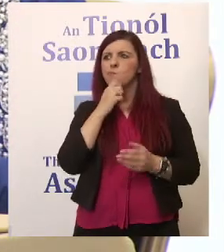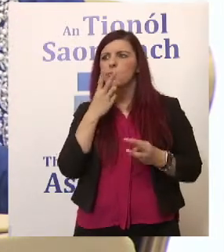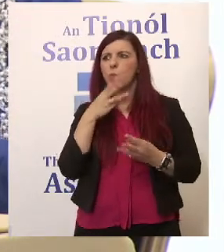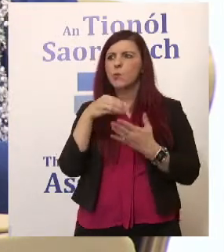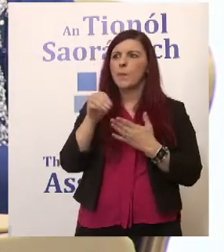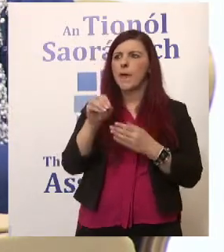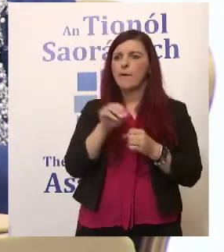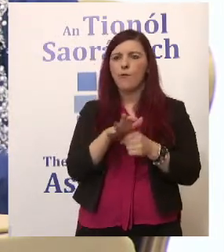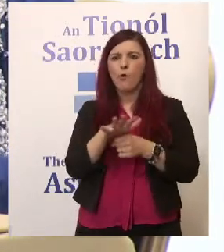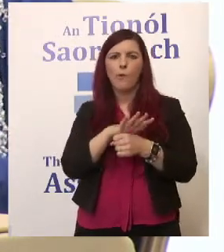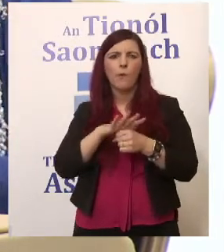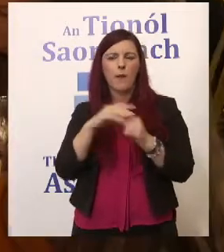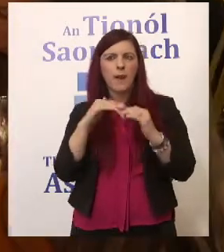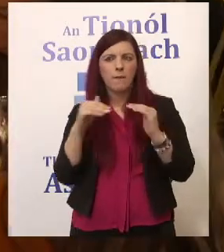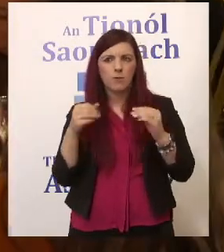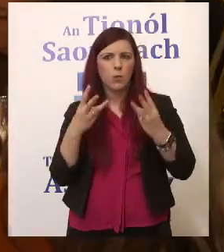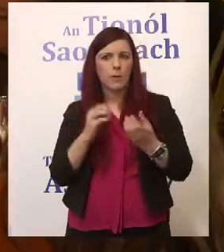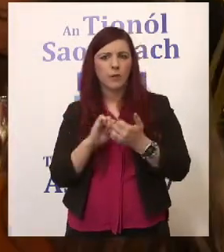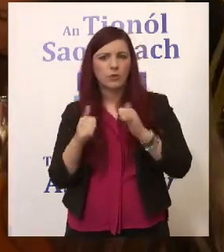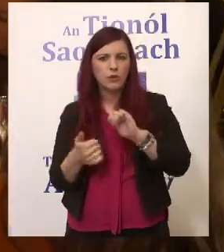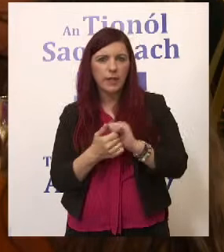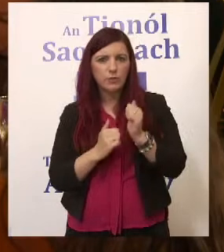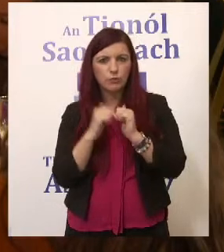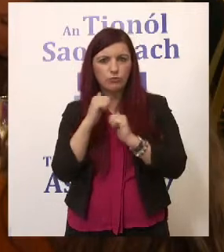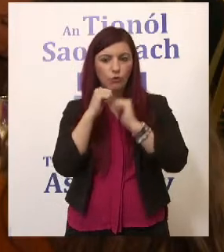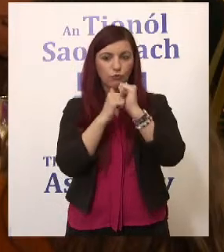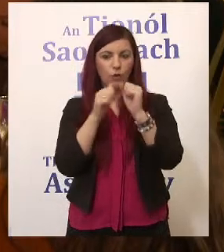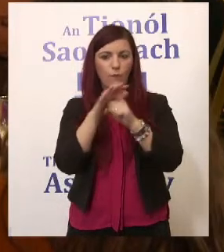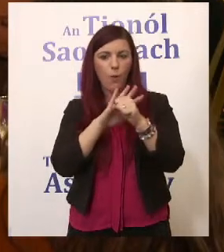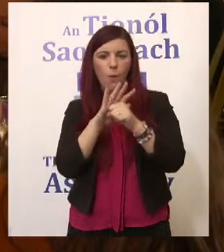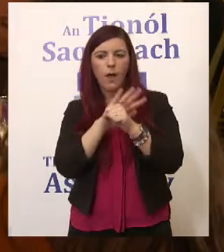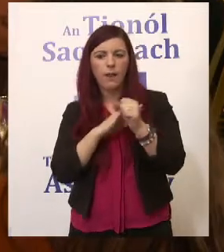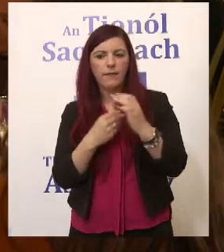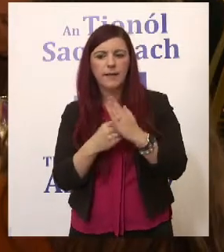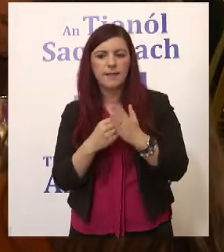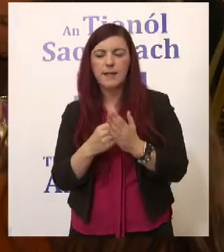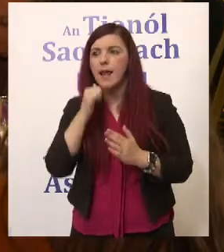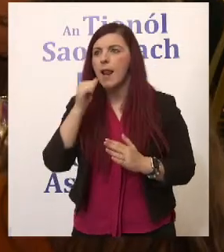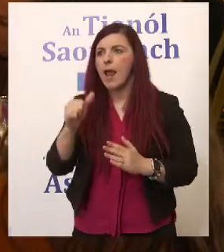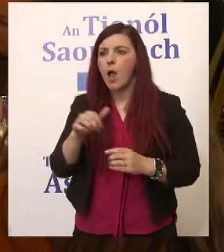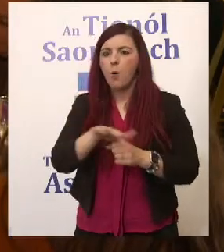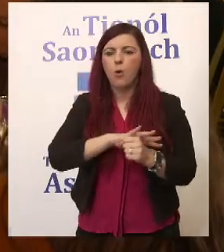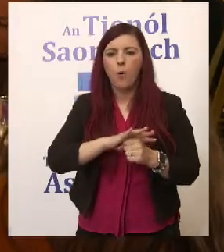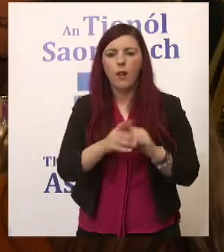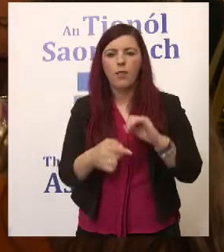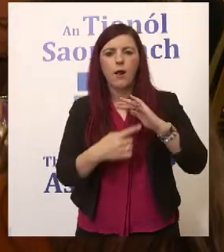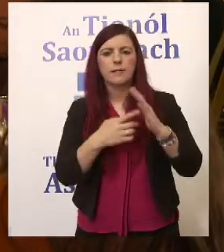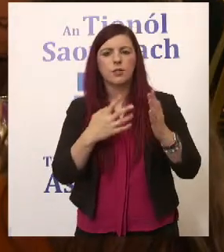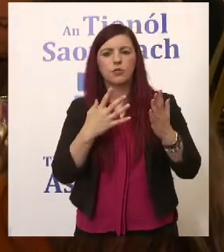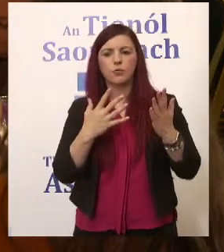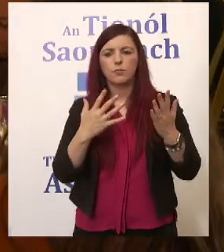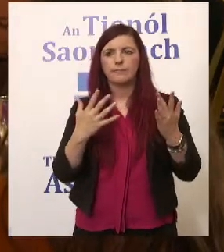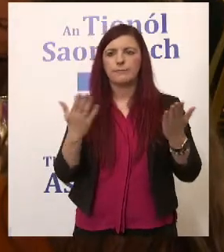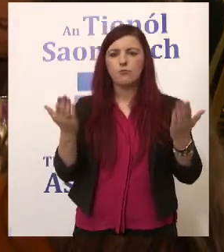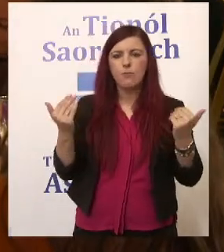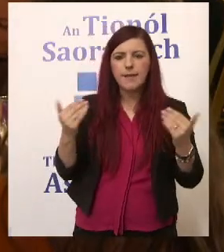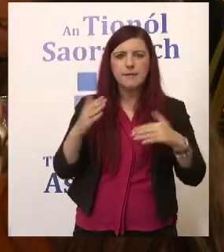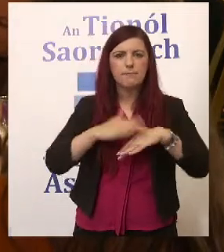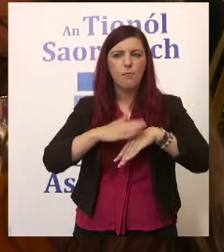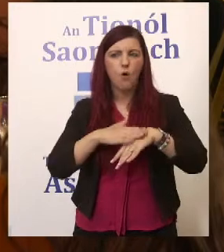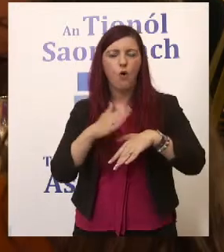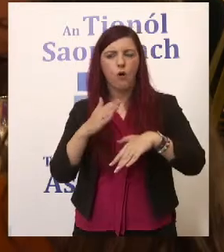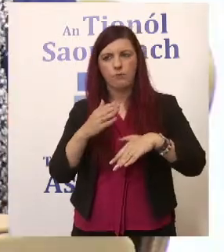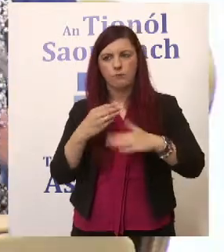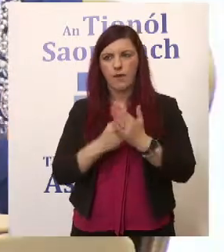local level, so we're going to change the structure of local financing and allow local authorities to raise more revenue at